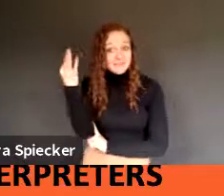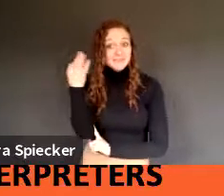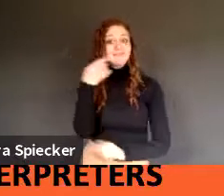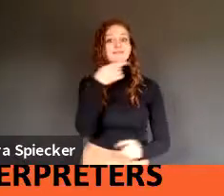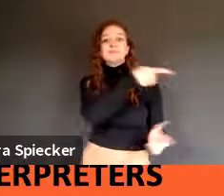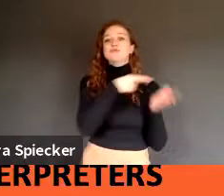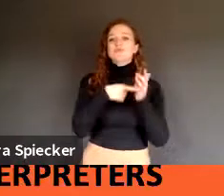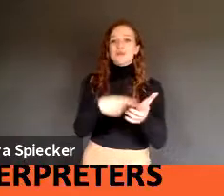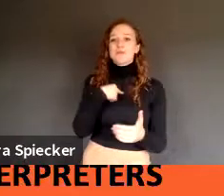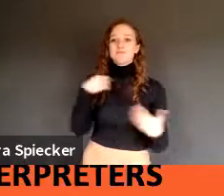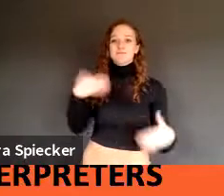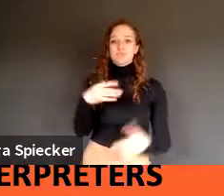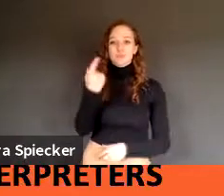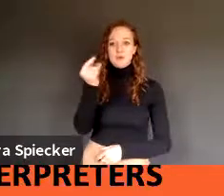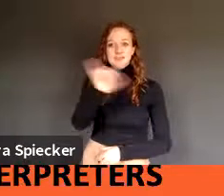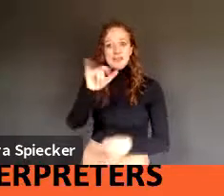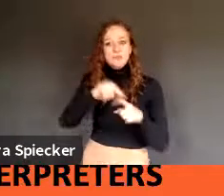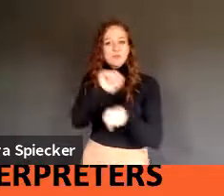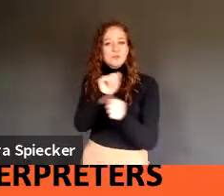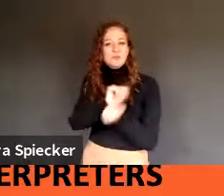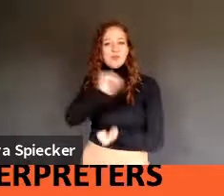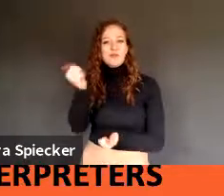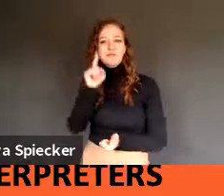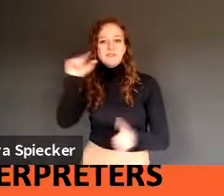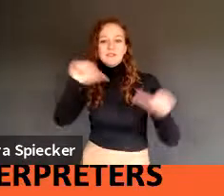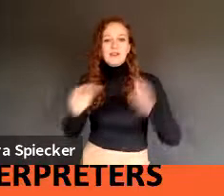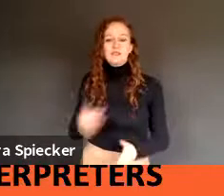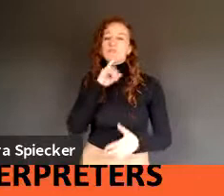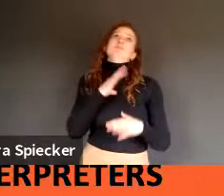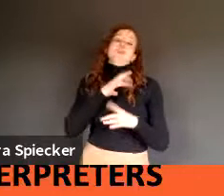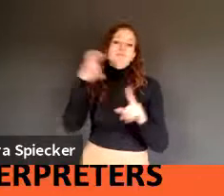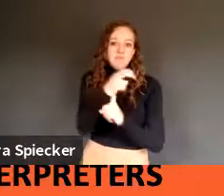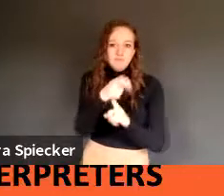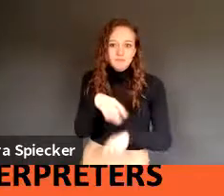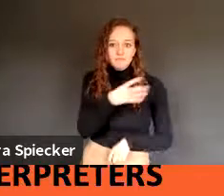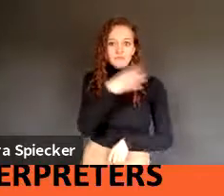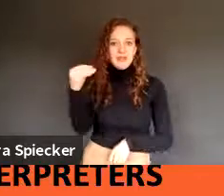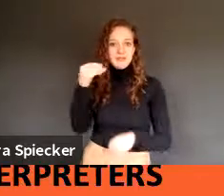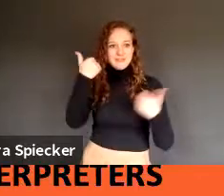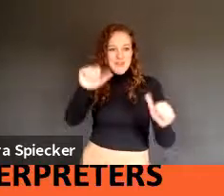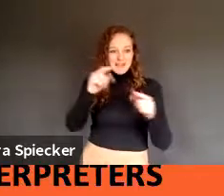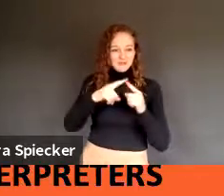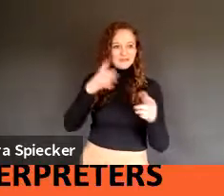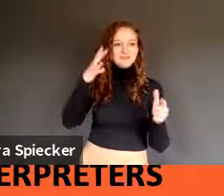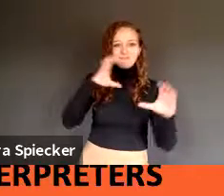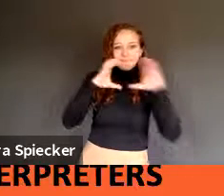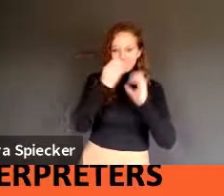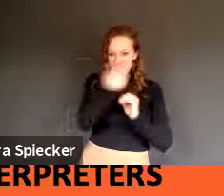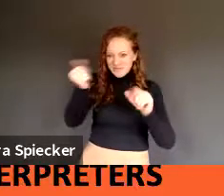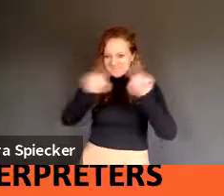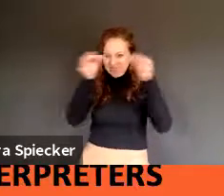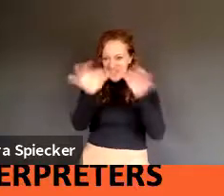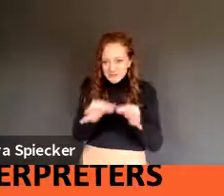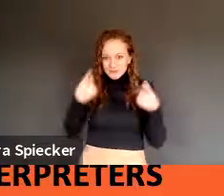Camille, a deaf marine biologist from France, she showed me true joys of working with another deaf scientist and communicating in